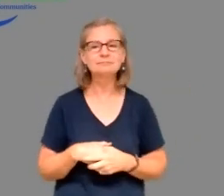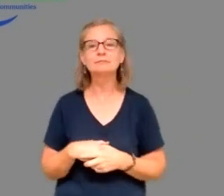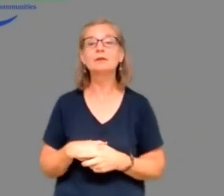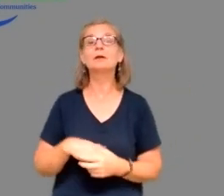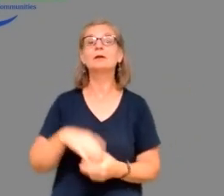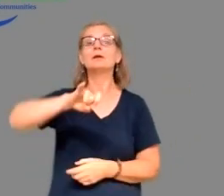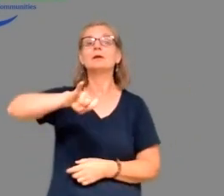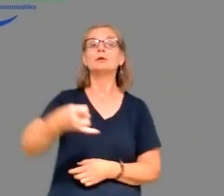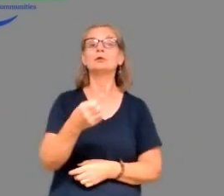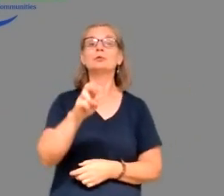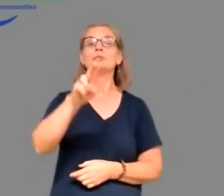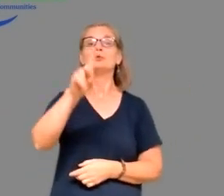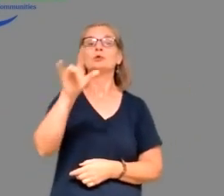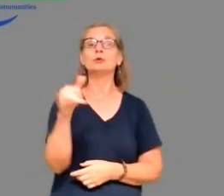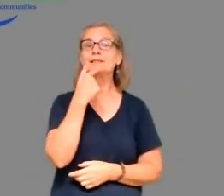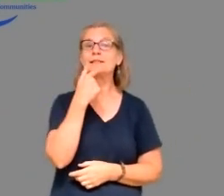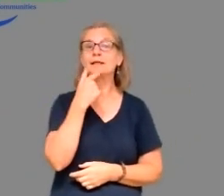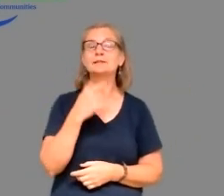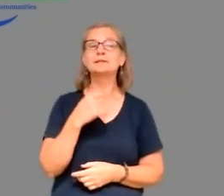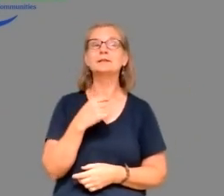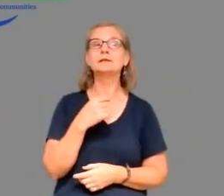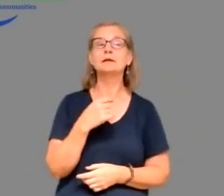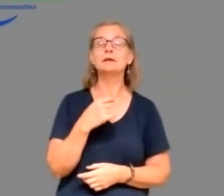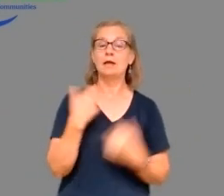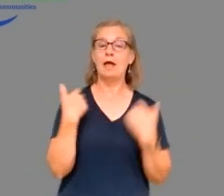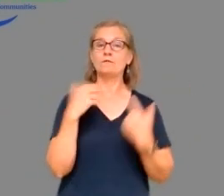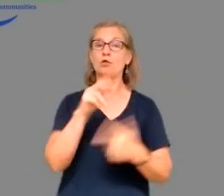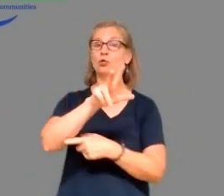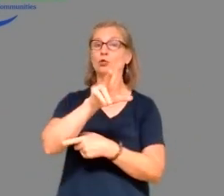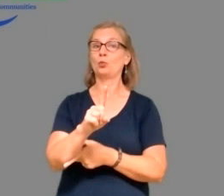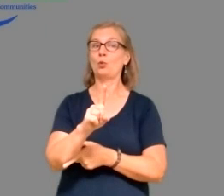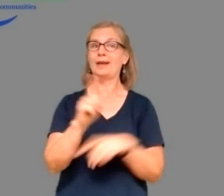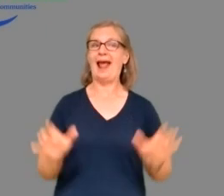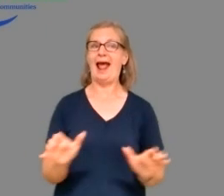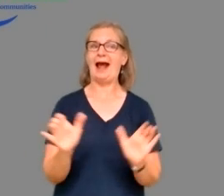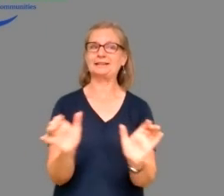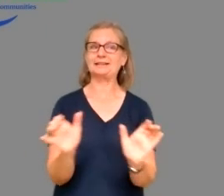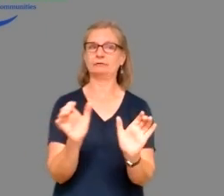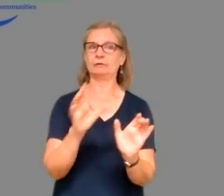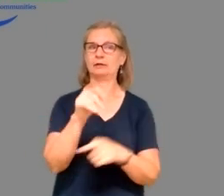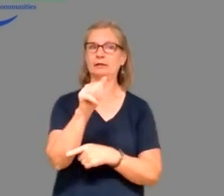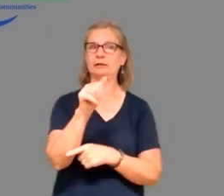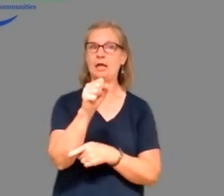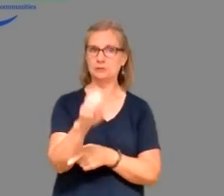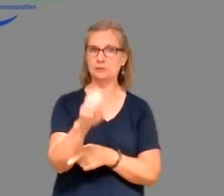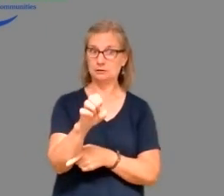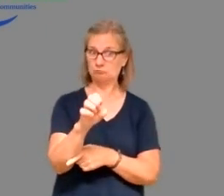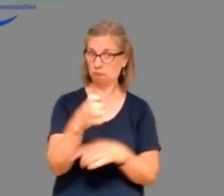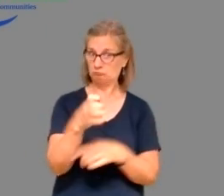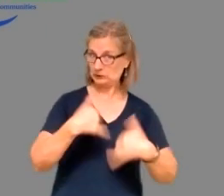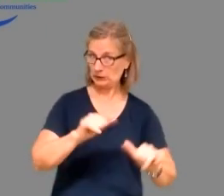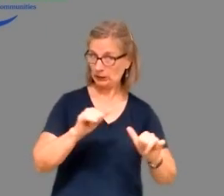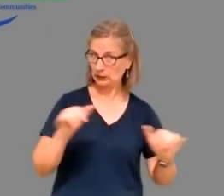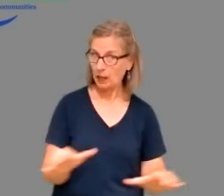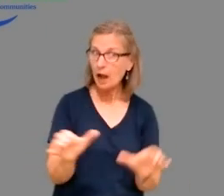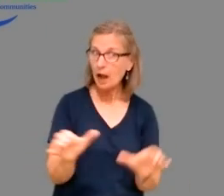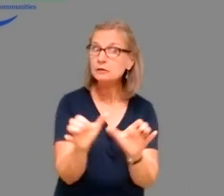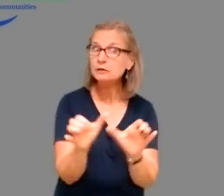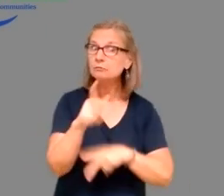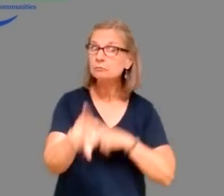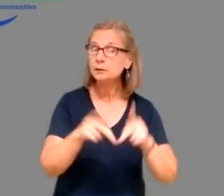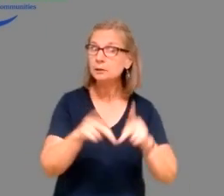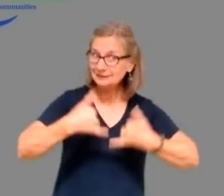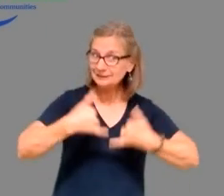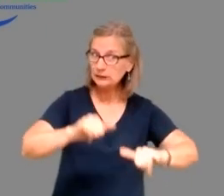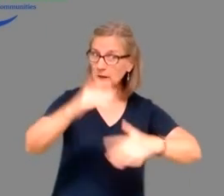with our 31 active cases, are all of these cases still active? Are the people still ill from the virus? And if not, who reports the changes in their status